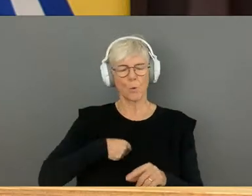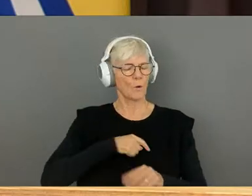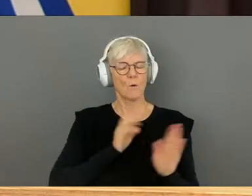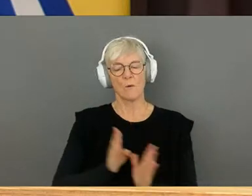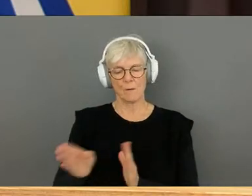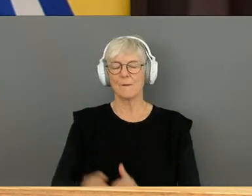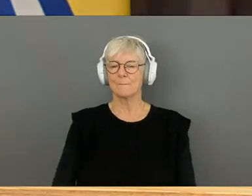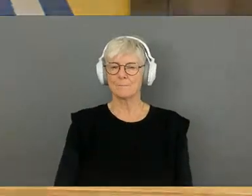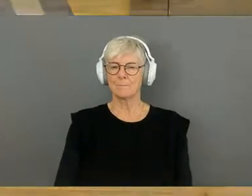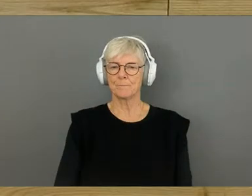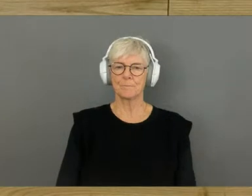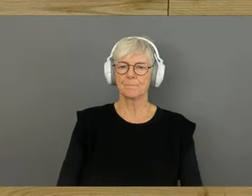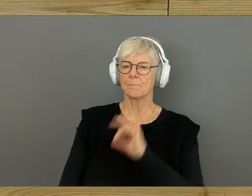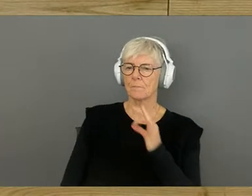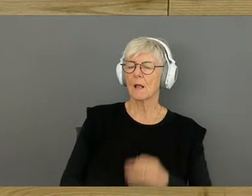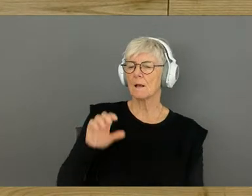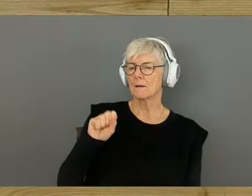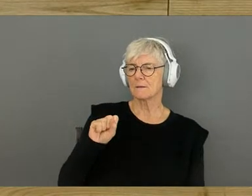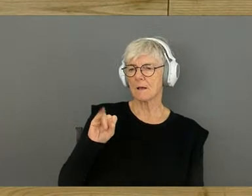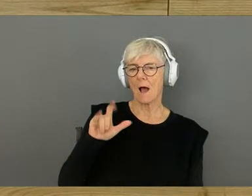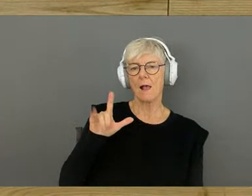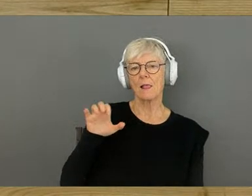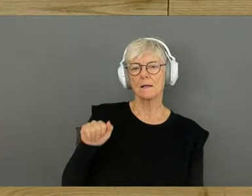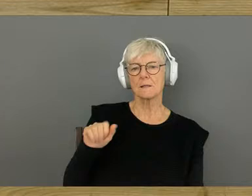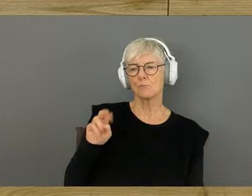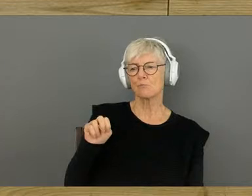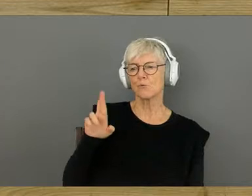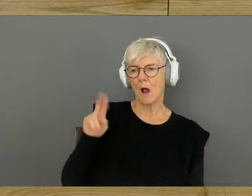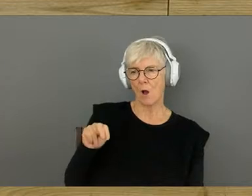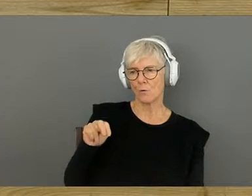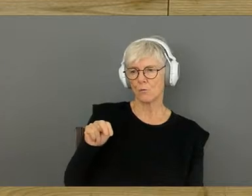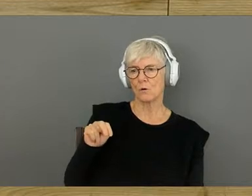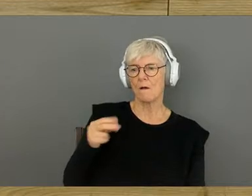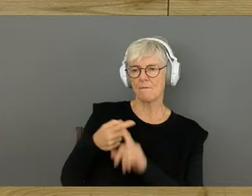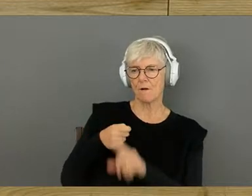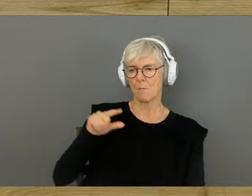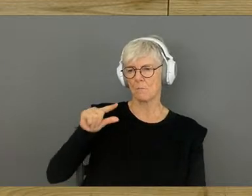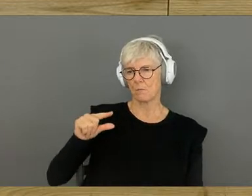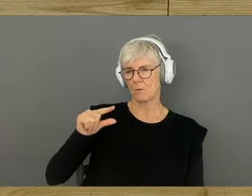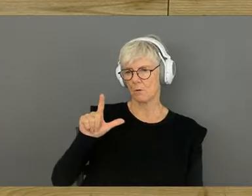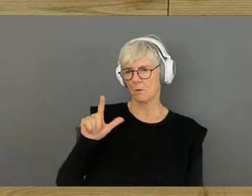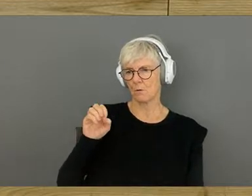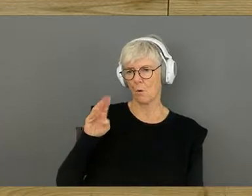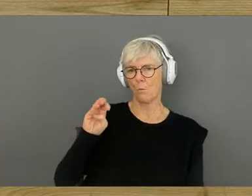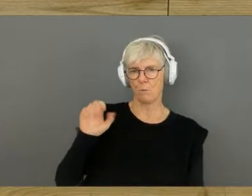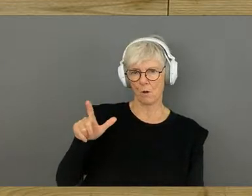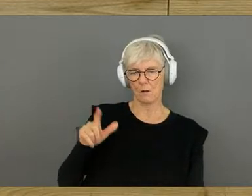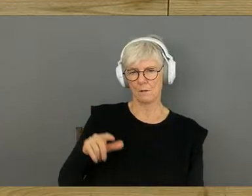Silas Brown, Global. Were there additional, initially off the bat, were there